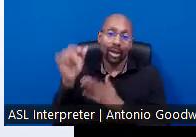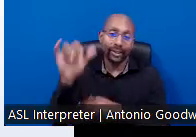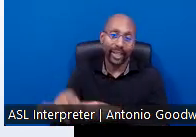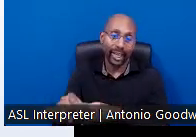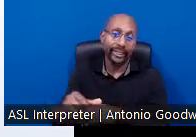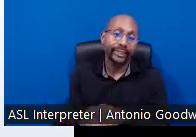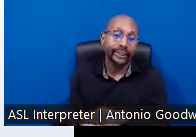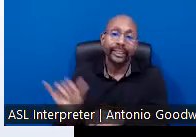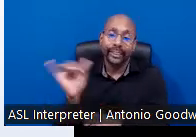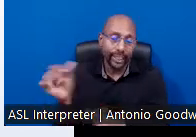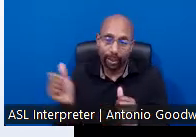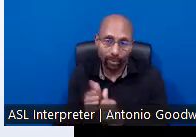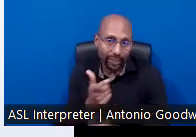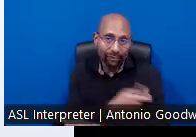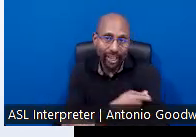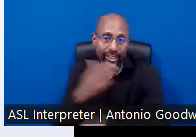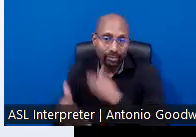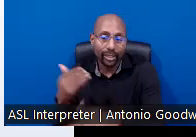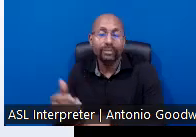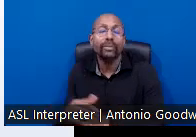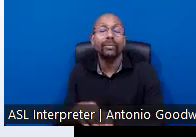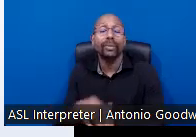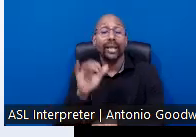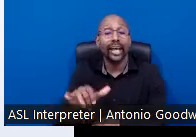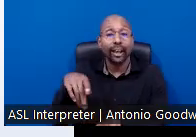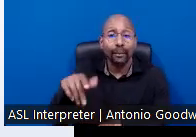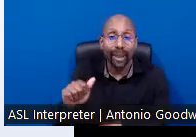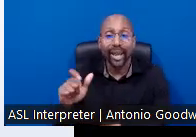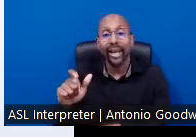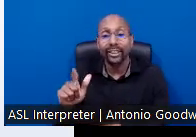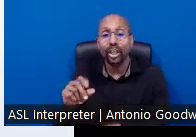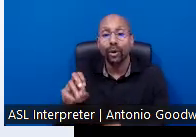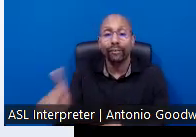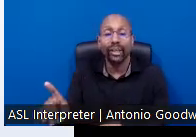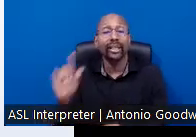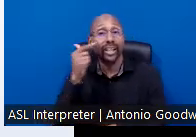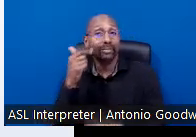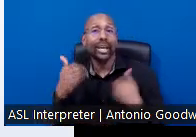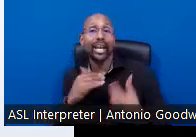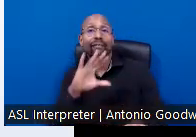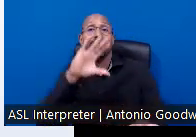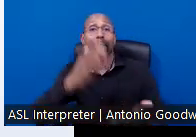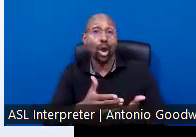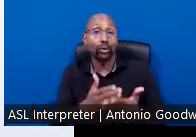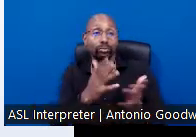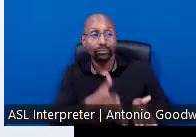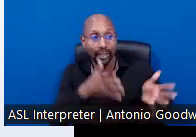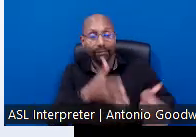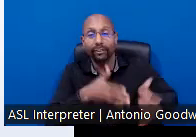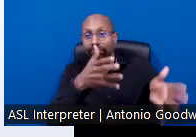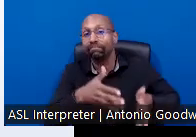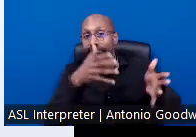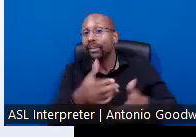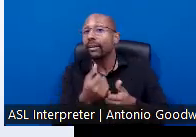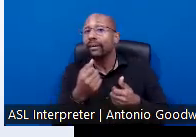vaccines, a stockpile, and these are going to remain free until the supplies run out. Once the supply runs out, like I